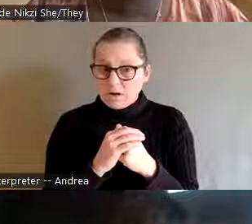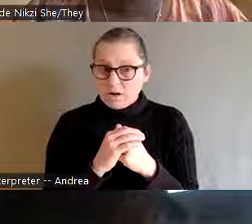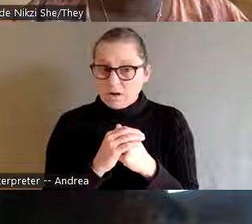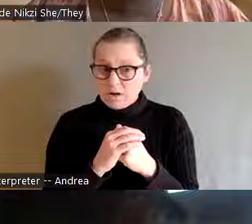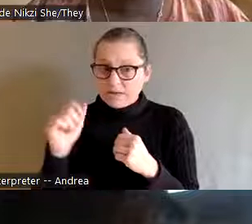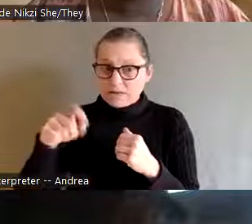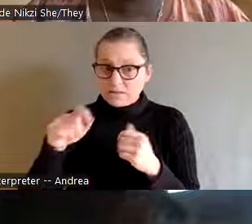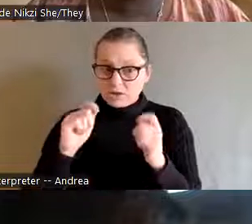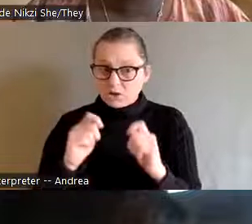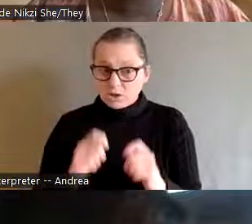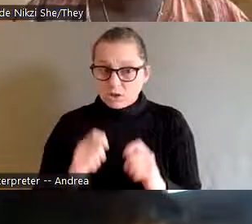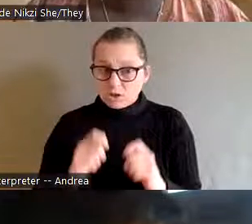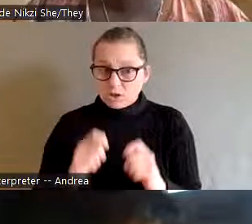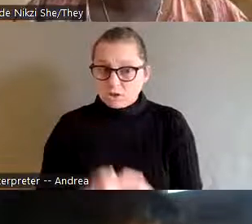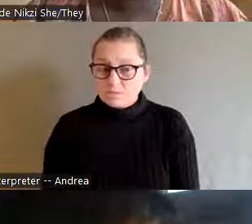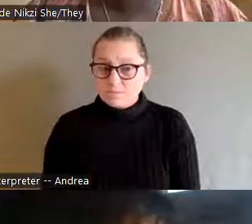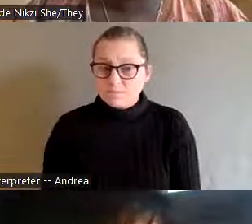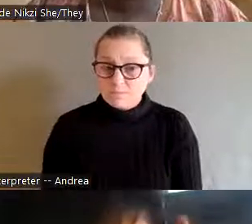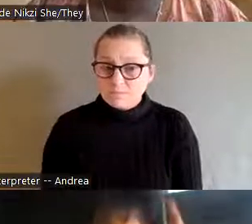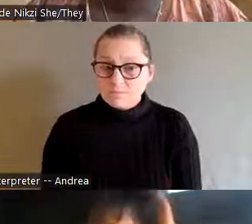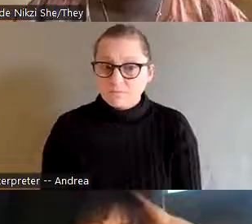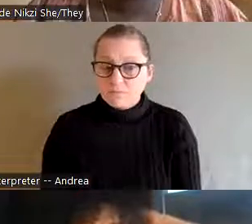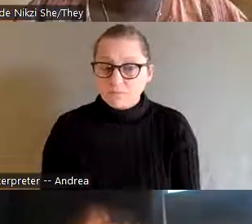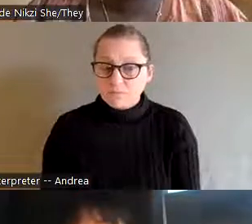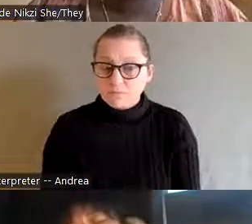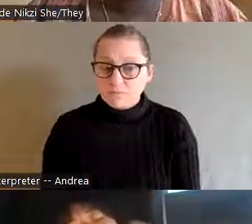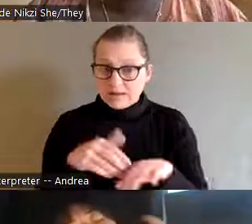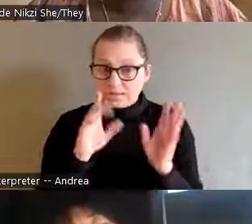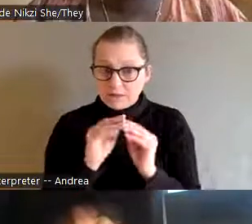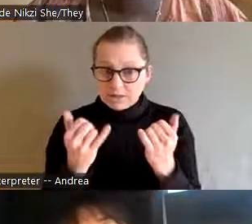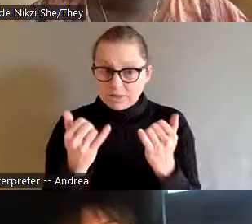changes for at this meeting.